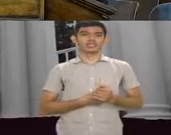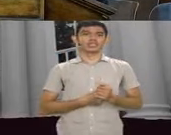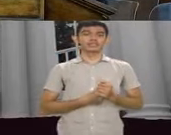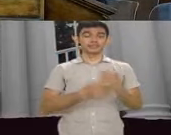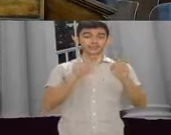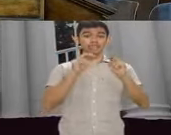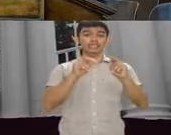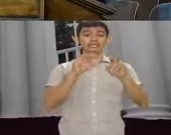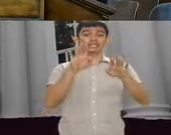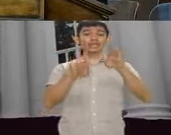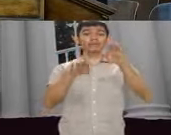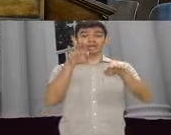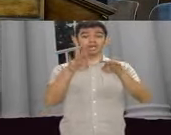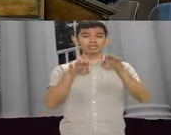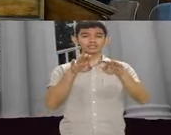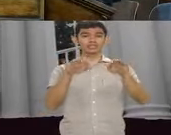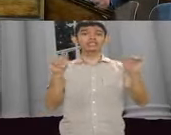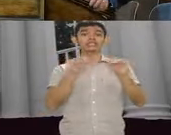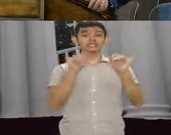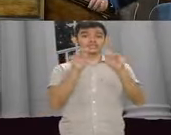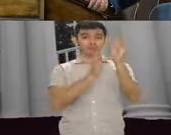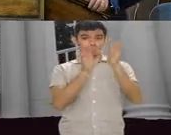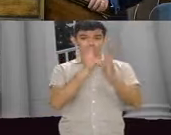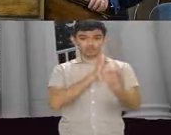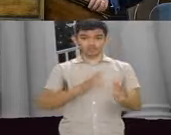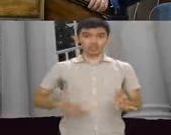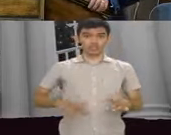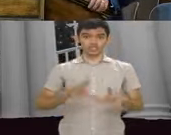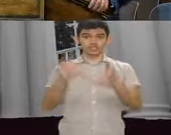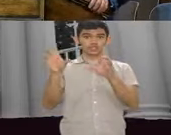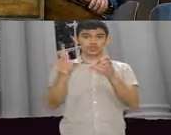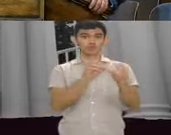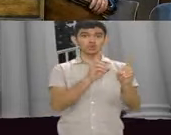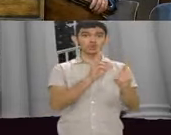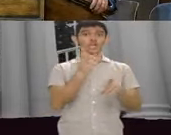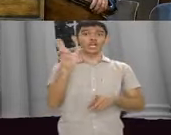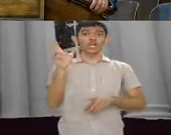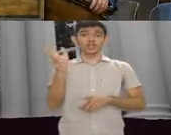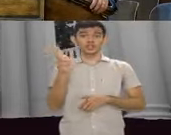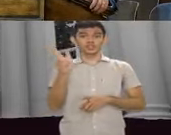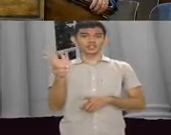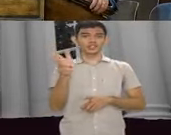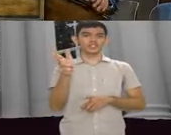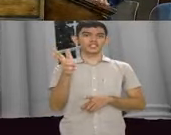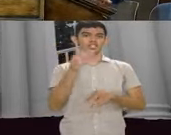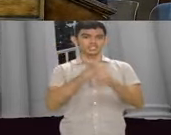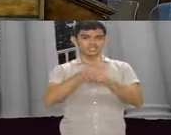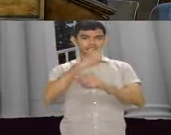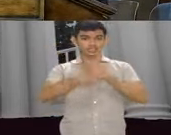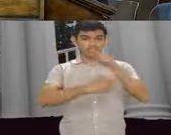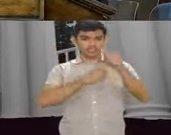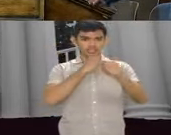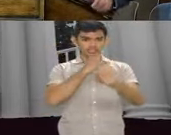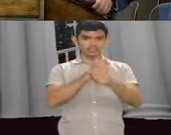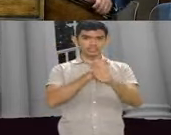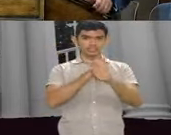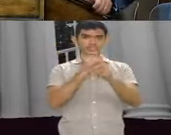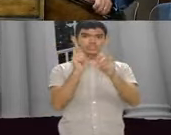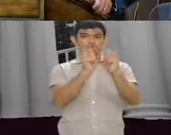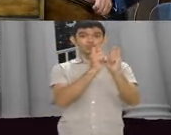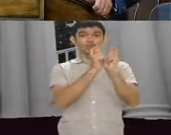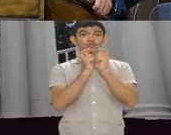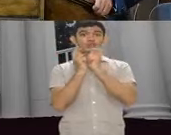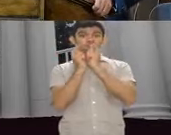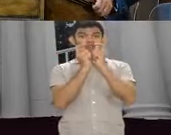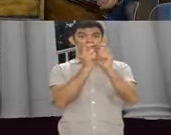You have to strike that balance like what Jesus did. Lima kag 30 years ang atong Ginoong Jesucristo, kuyog gyud siya sa iyang